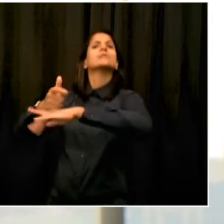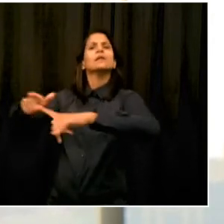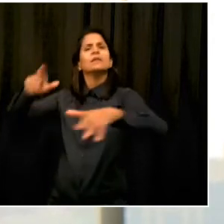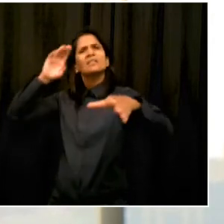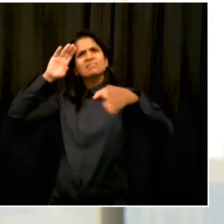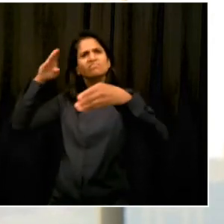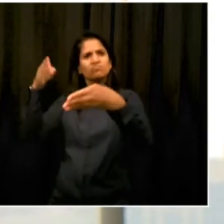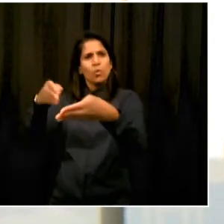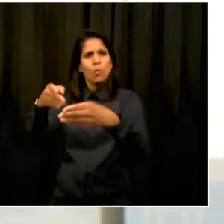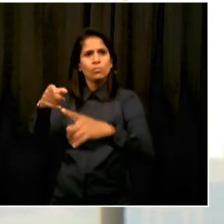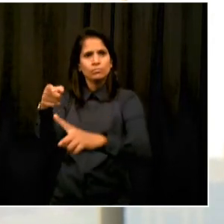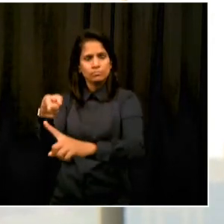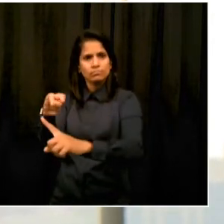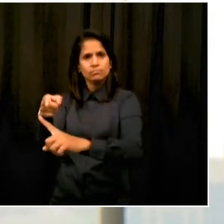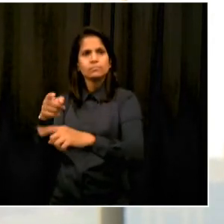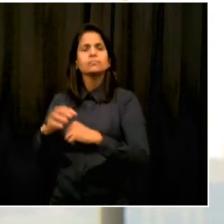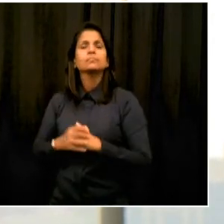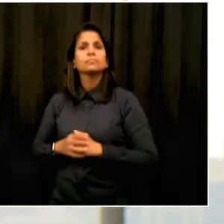so many innovators,